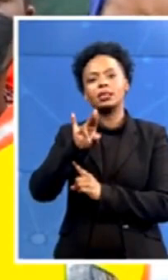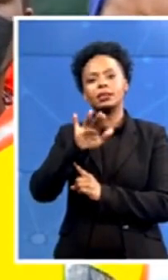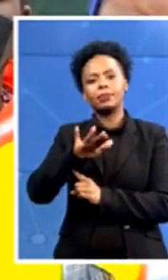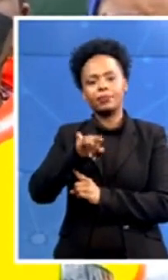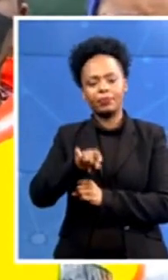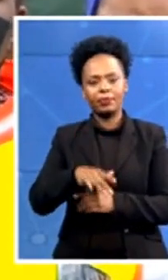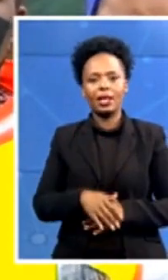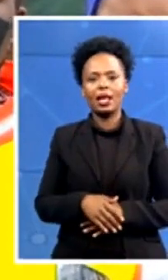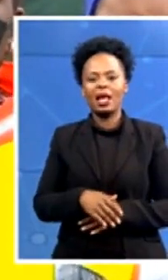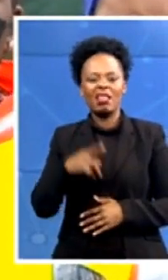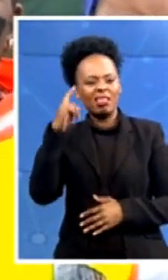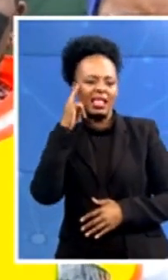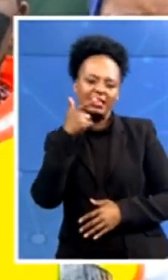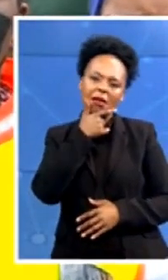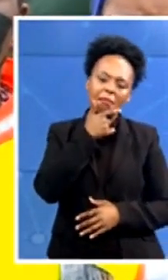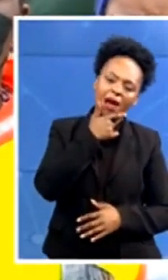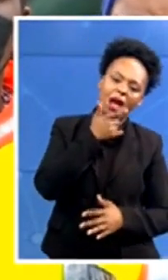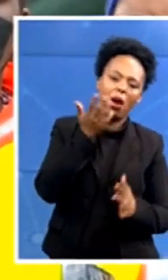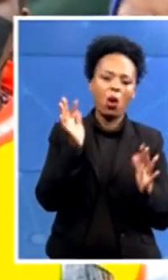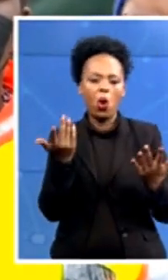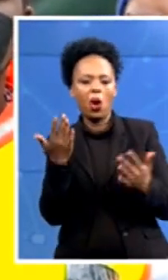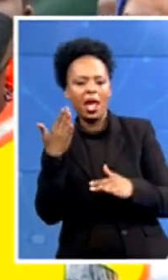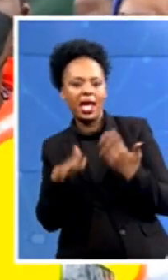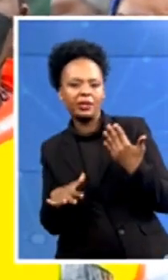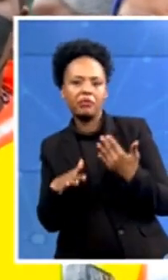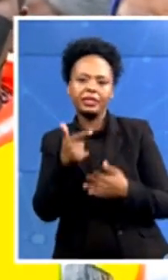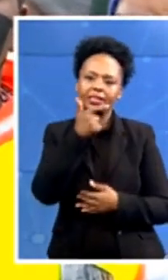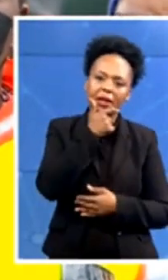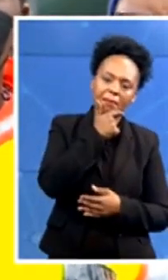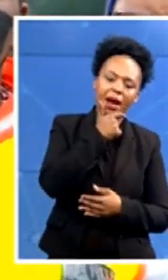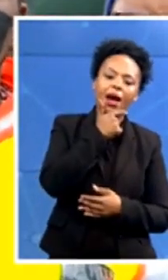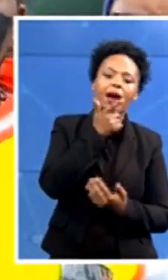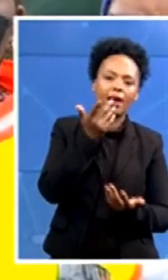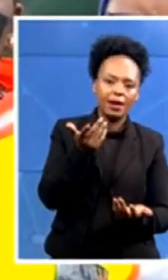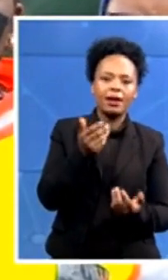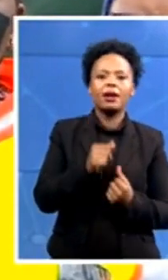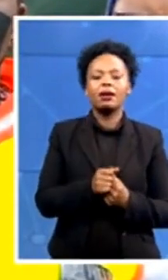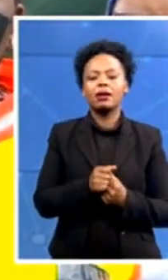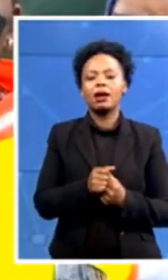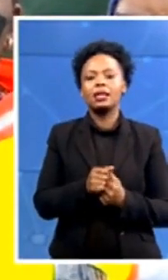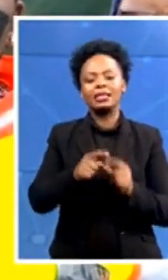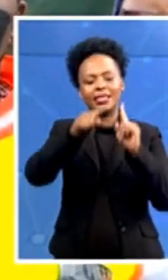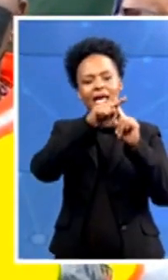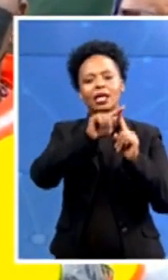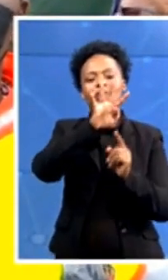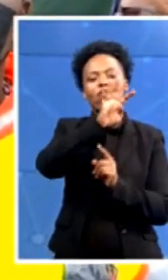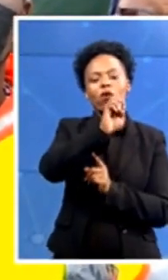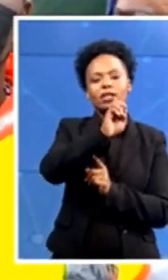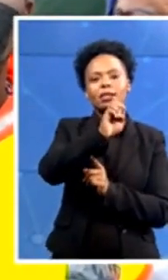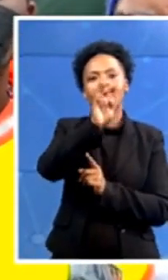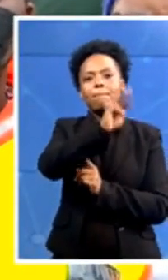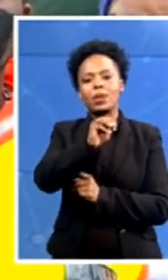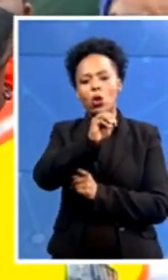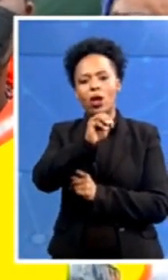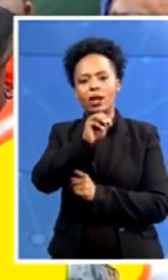December, possibly middle, we need to reach another 14 million people plus, about 14.5 million